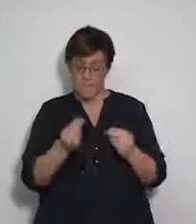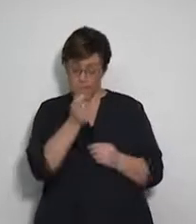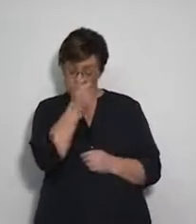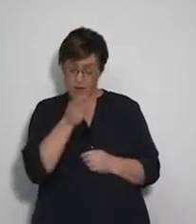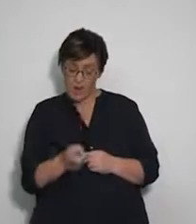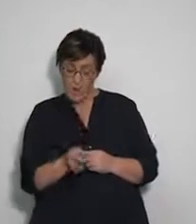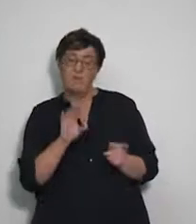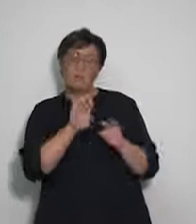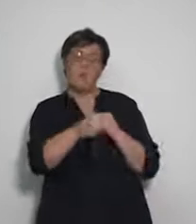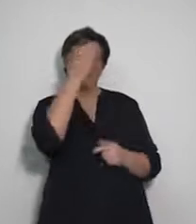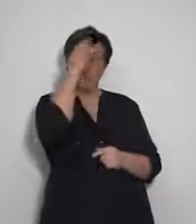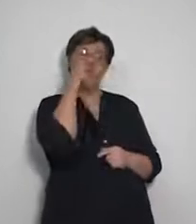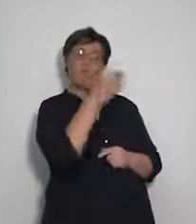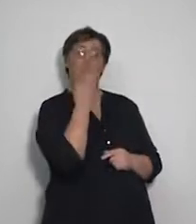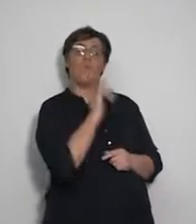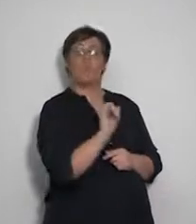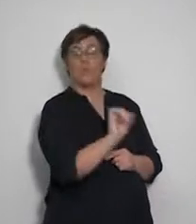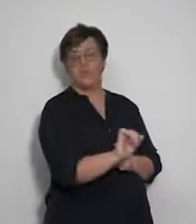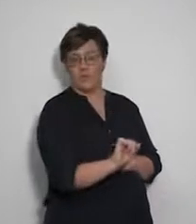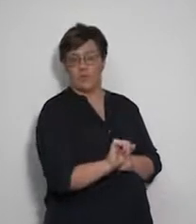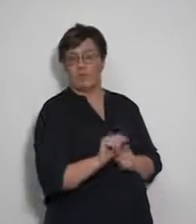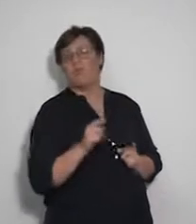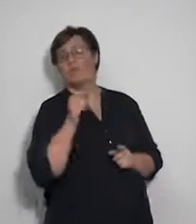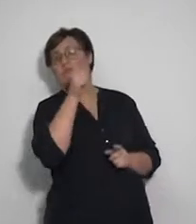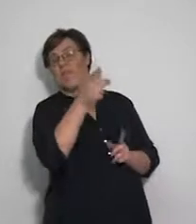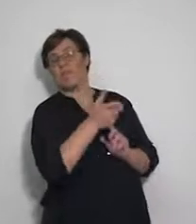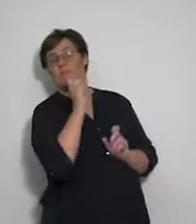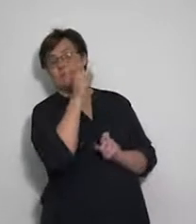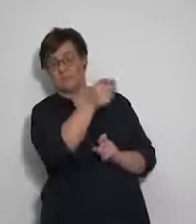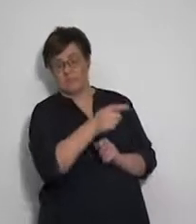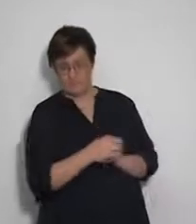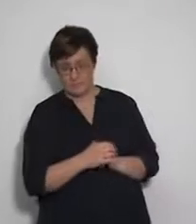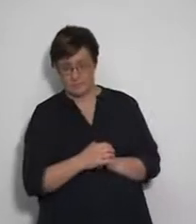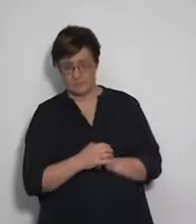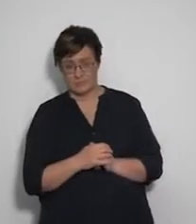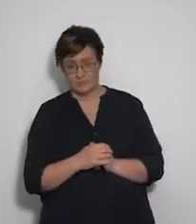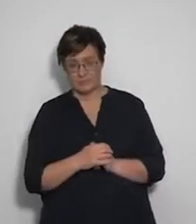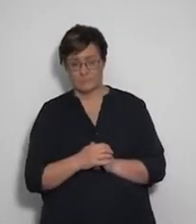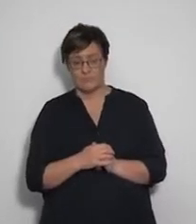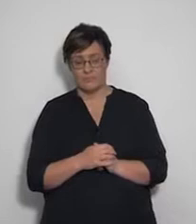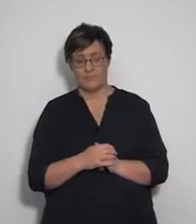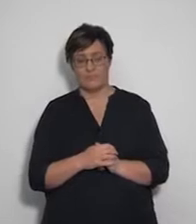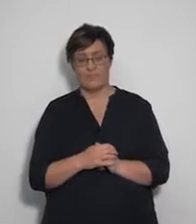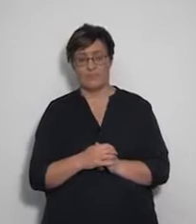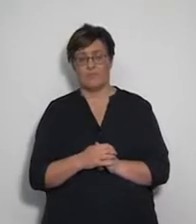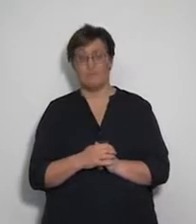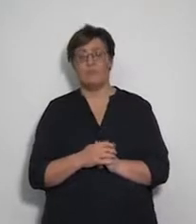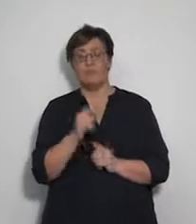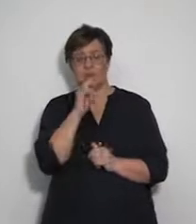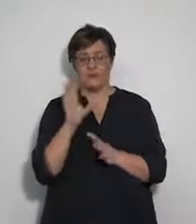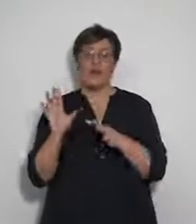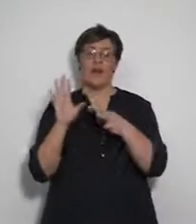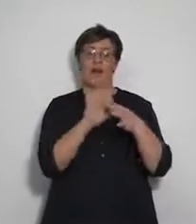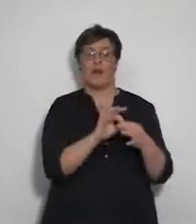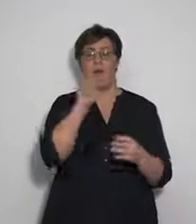has or was found in possession with the rhino horn to be able to track us to a specific rhino and where that rhino is from. So that can